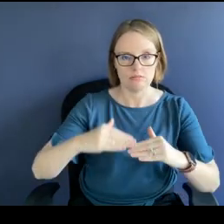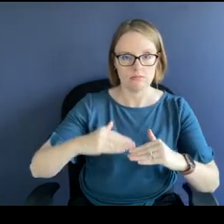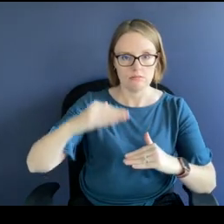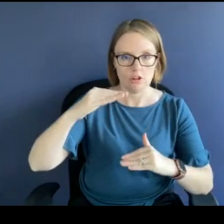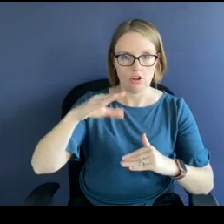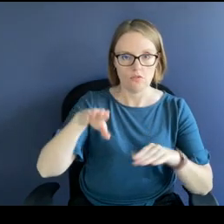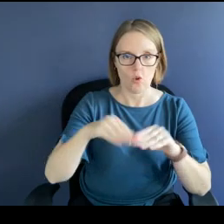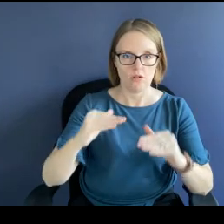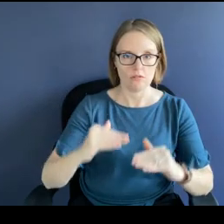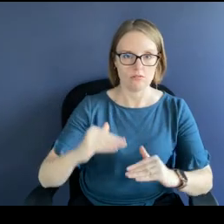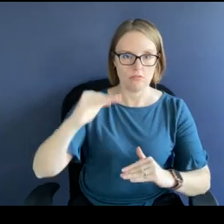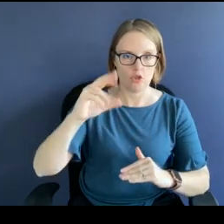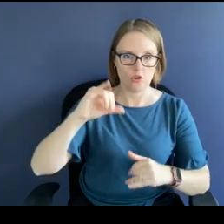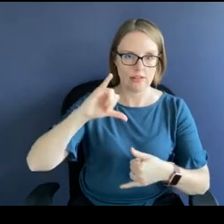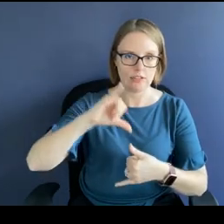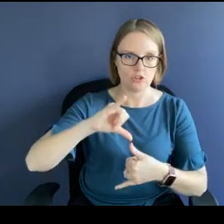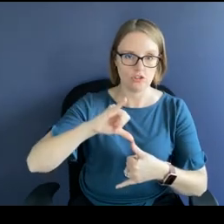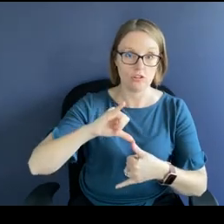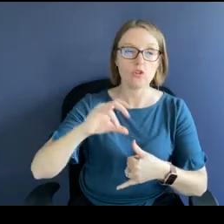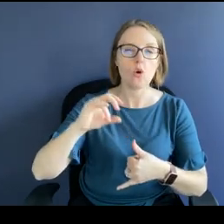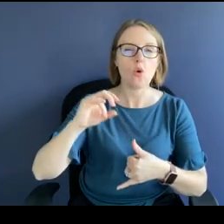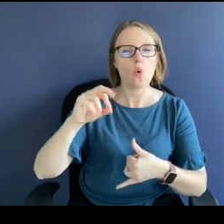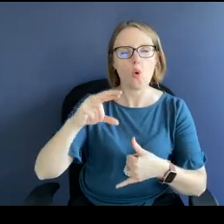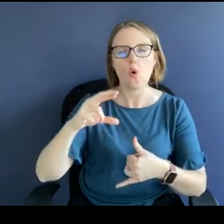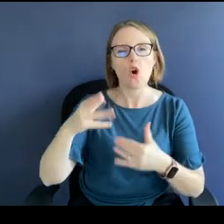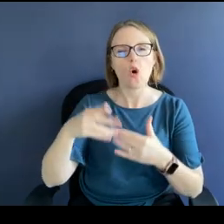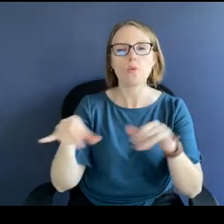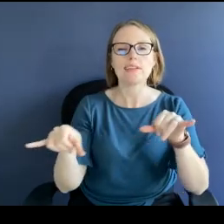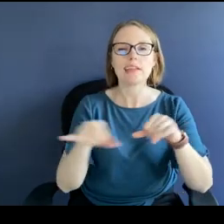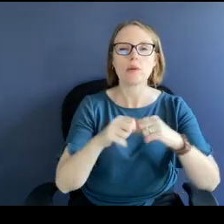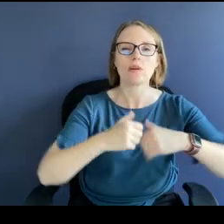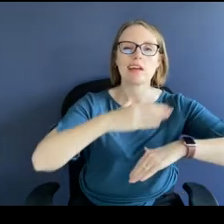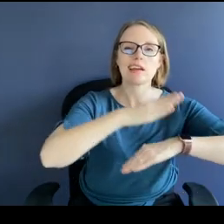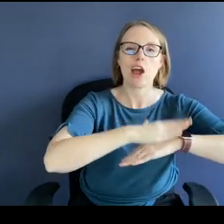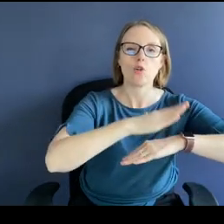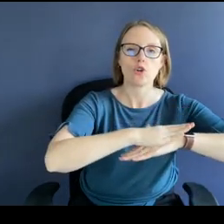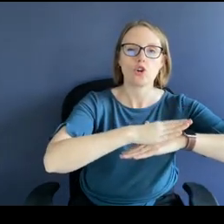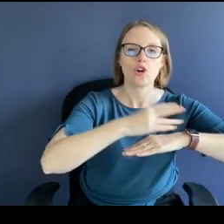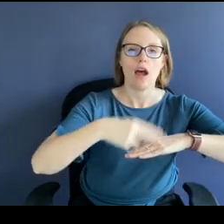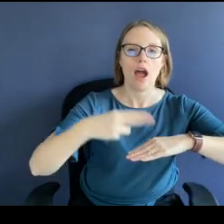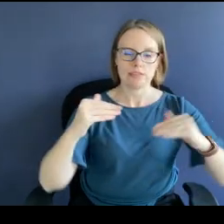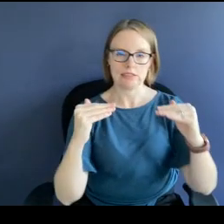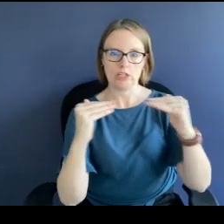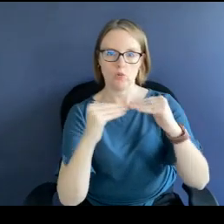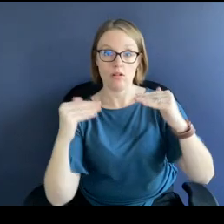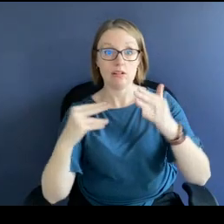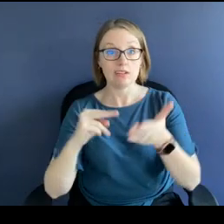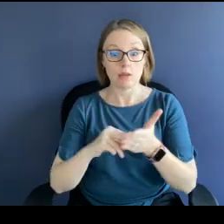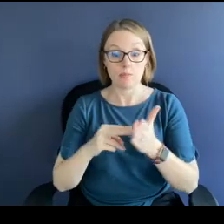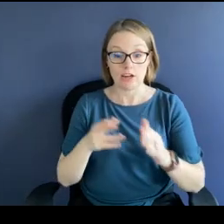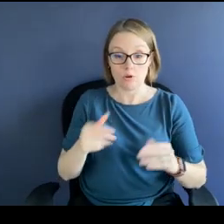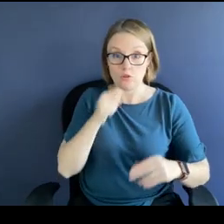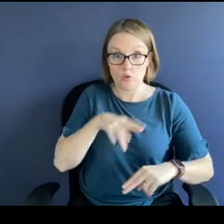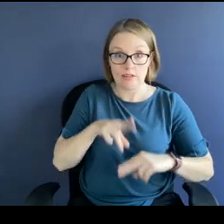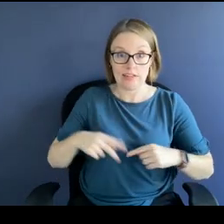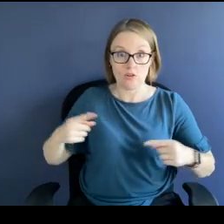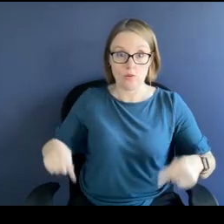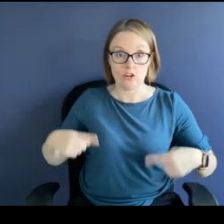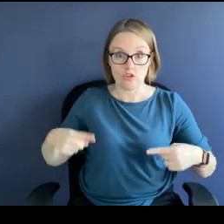or near counter height so a seated user can reach over a